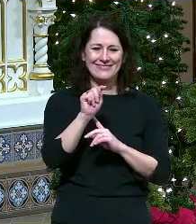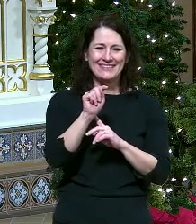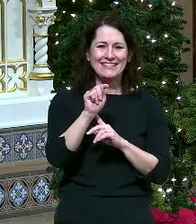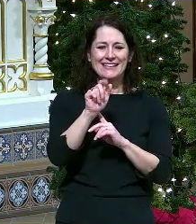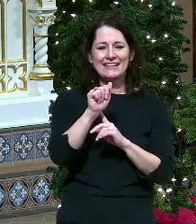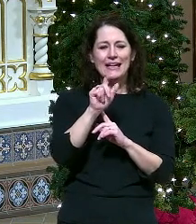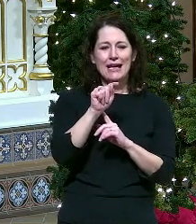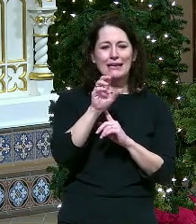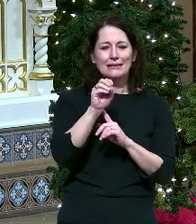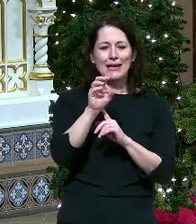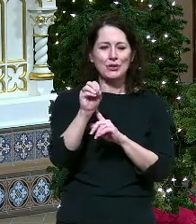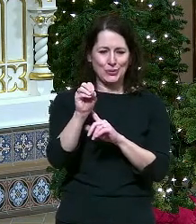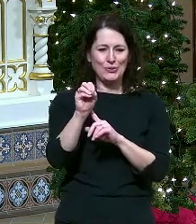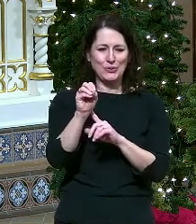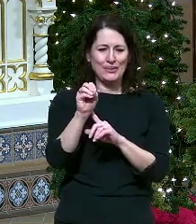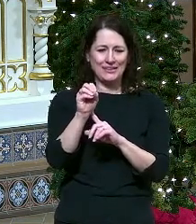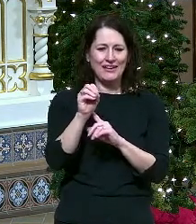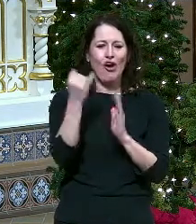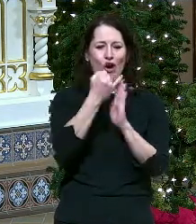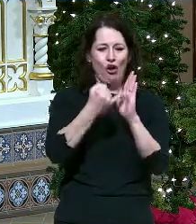Tattoo artist, okay?